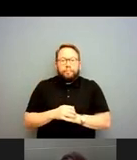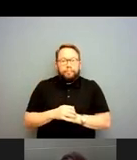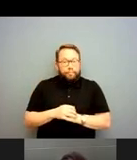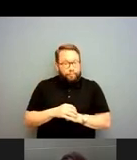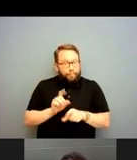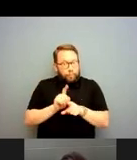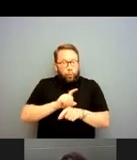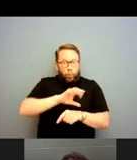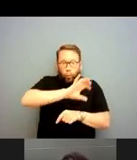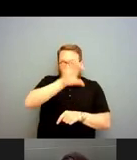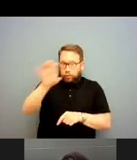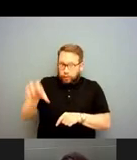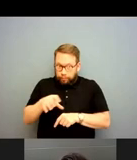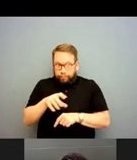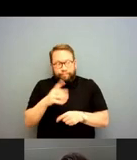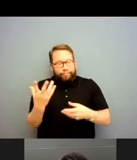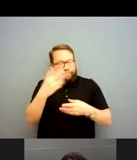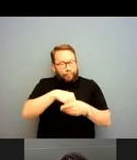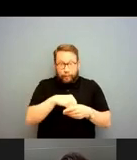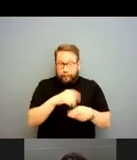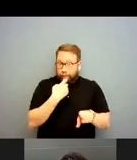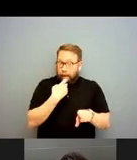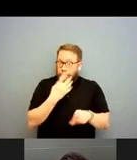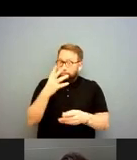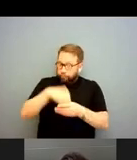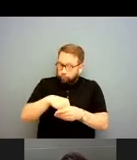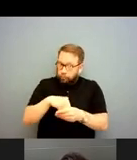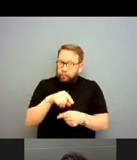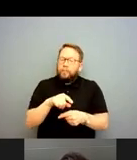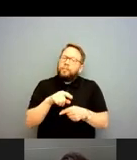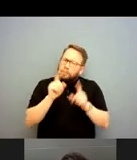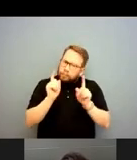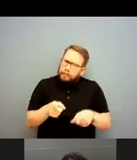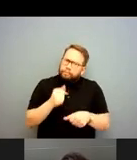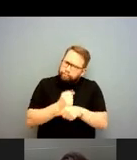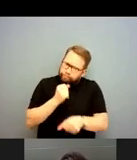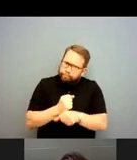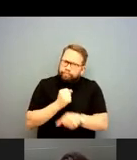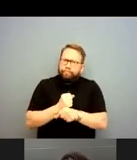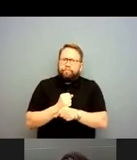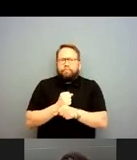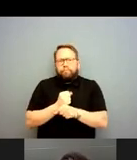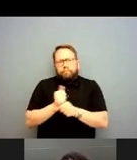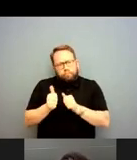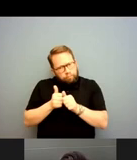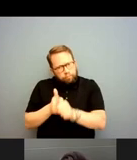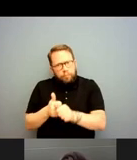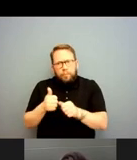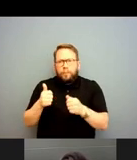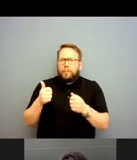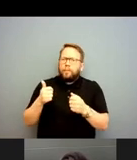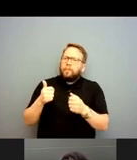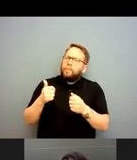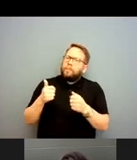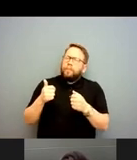and I quote, to working with Indigenous peoples to disaggregate data as appropriate or